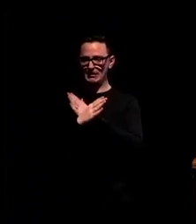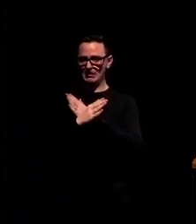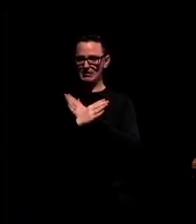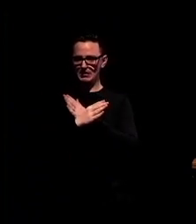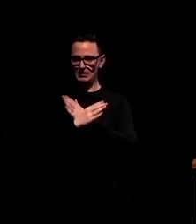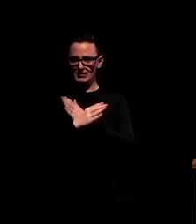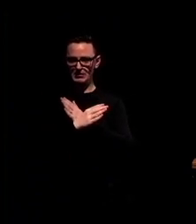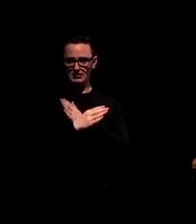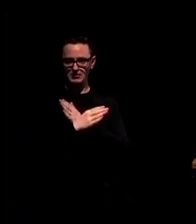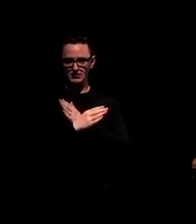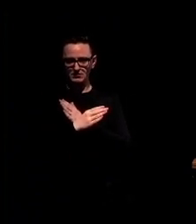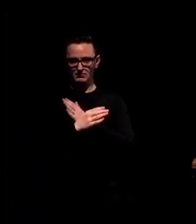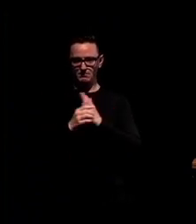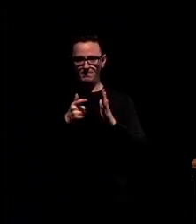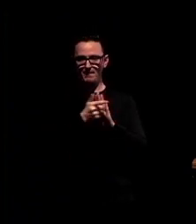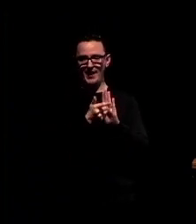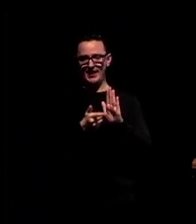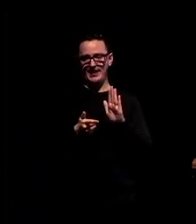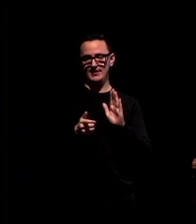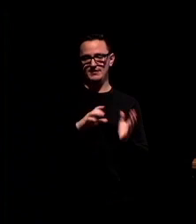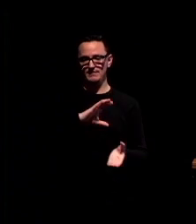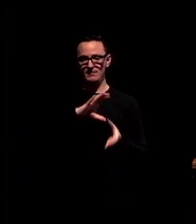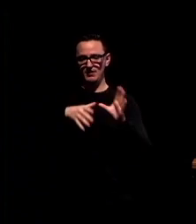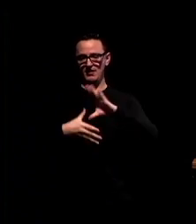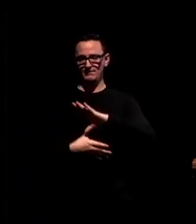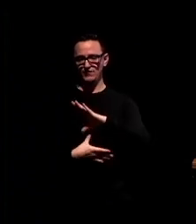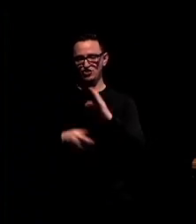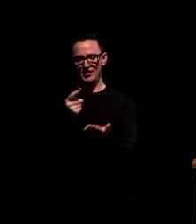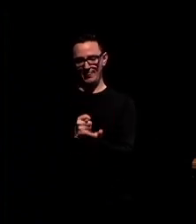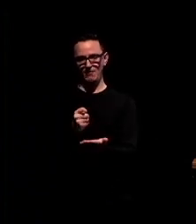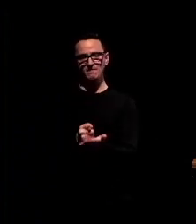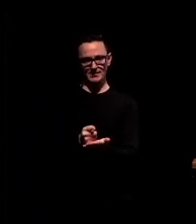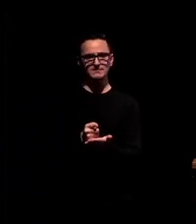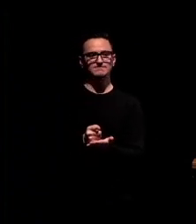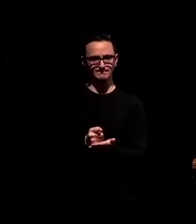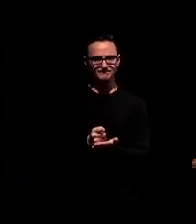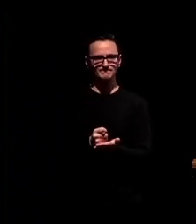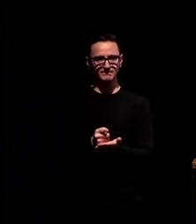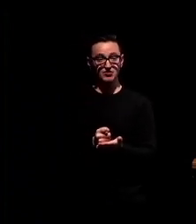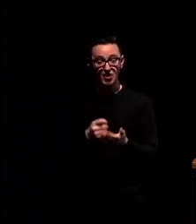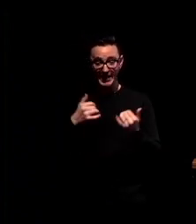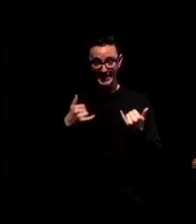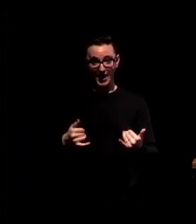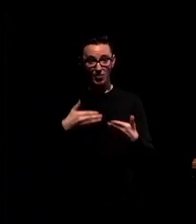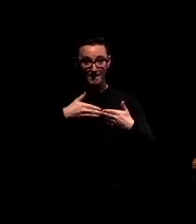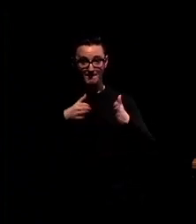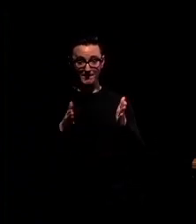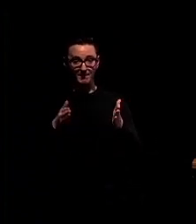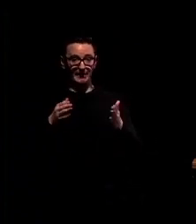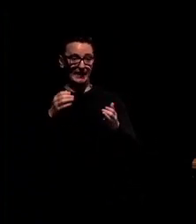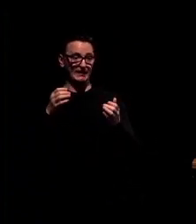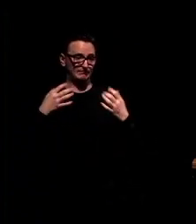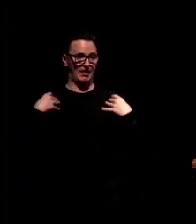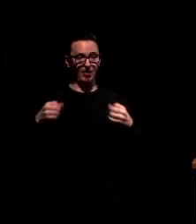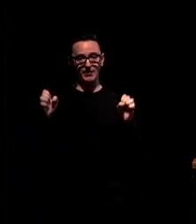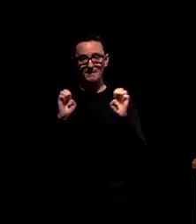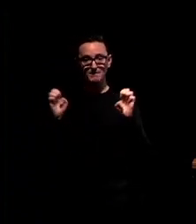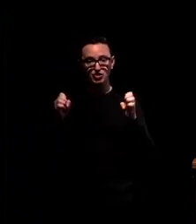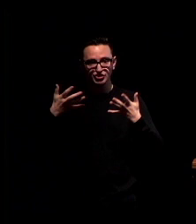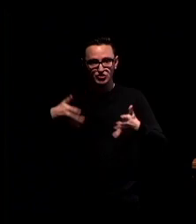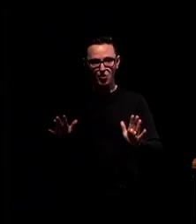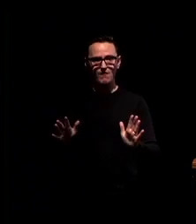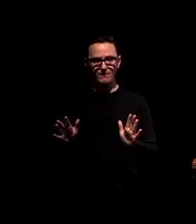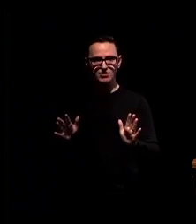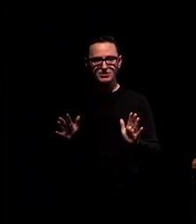care. Another thing is continuous eligibility for Medicaid. Now that the public health emergency is over, we are very worried about lots of people